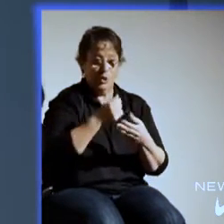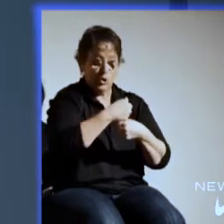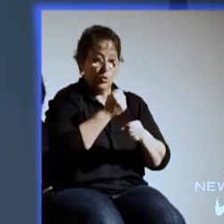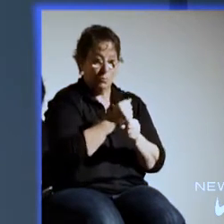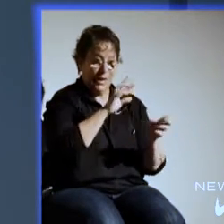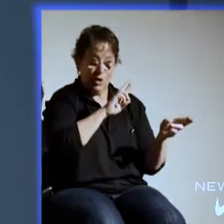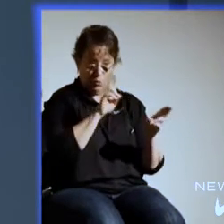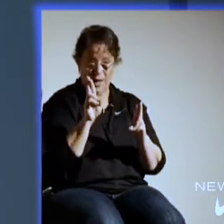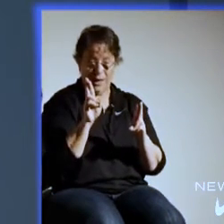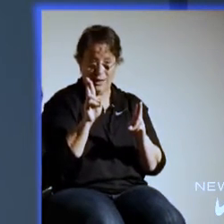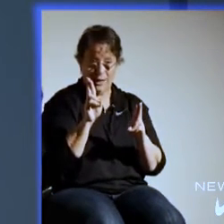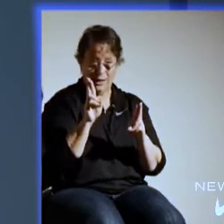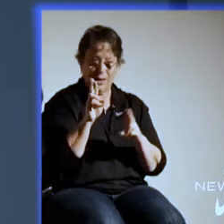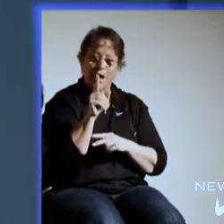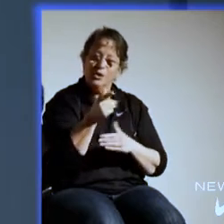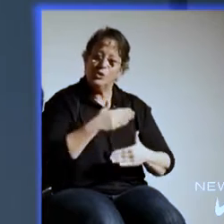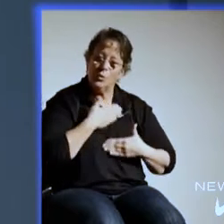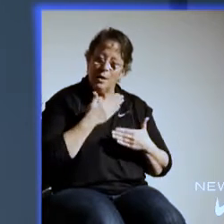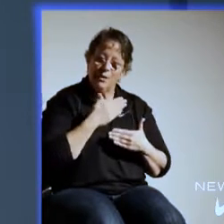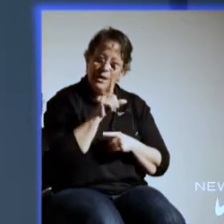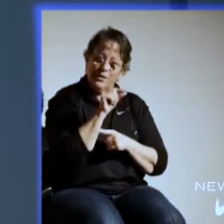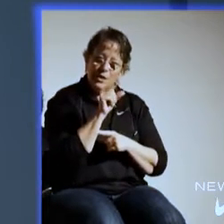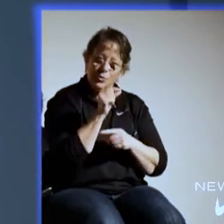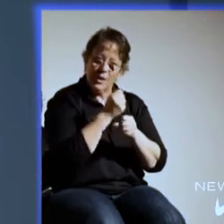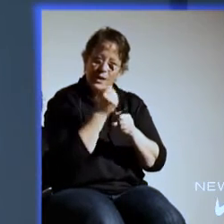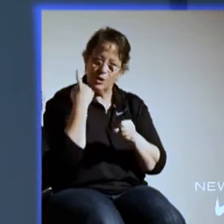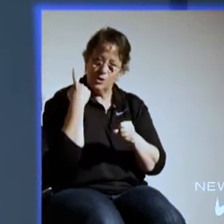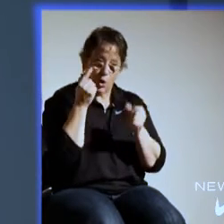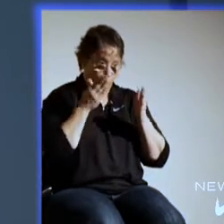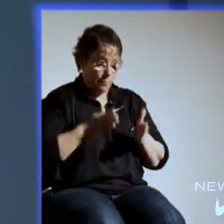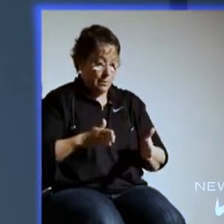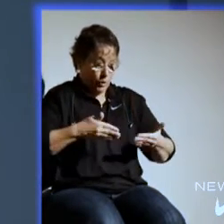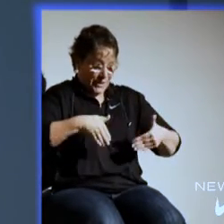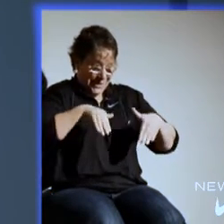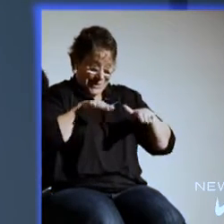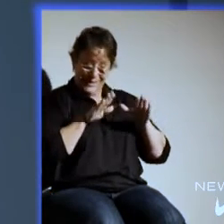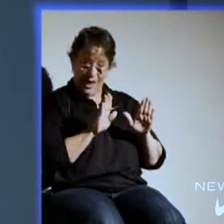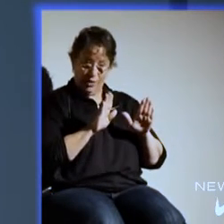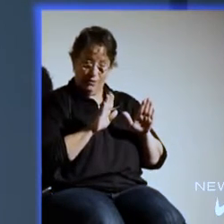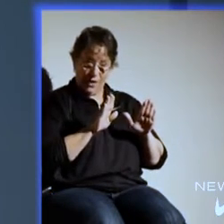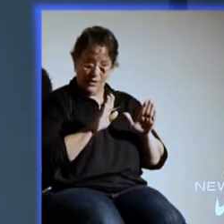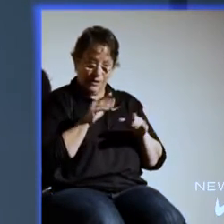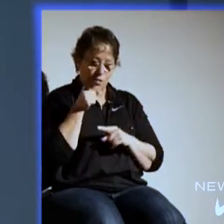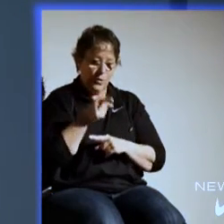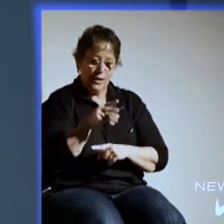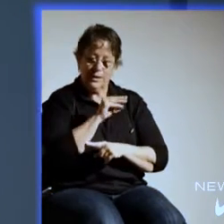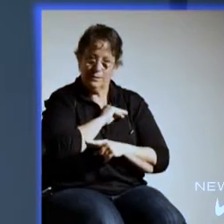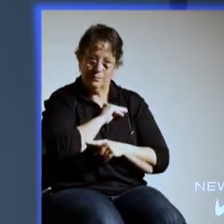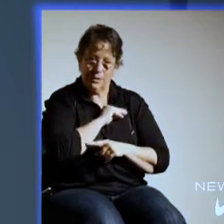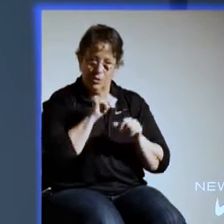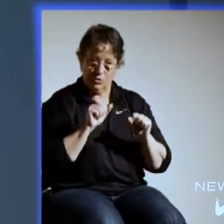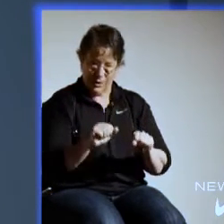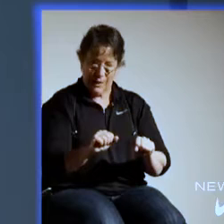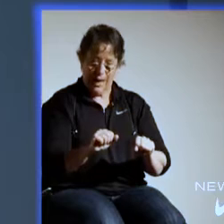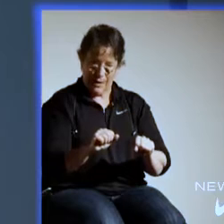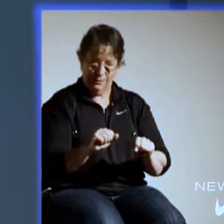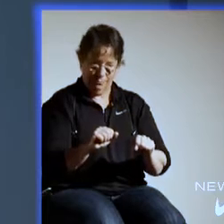Aren't you glad that 20 years ago, people sacrificed so that this ministry could exist?